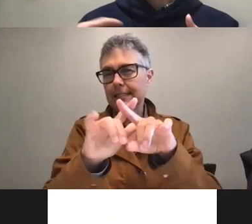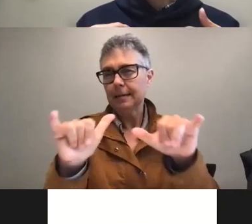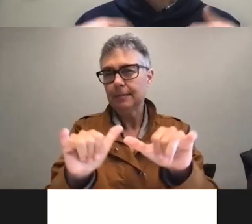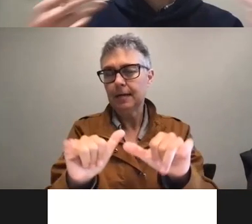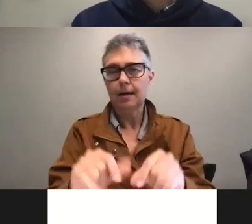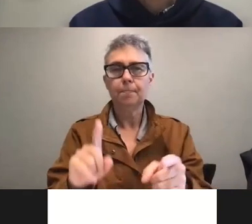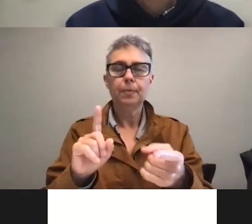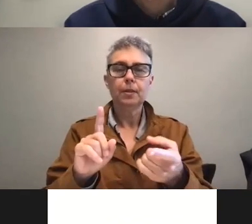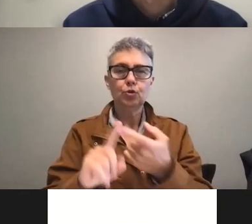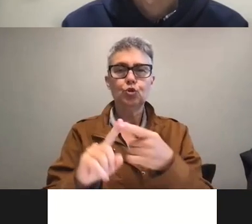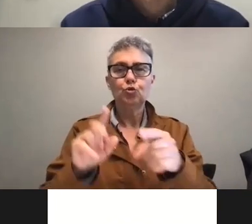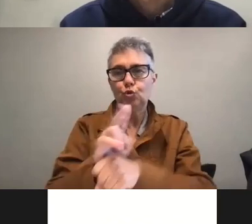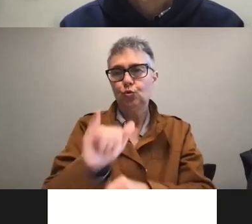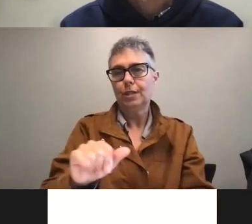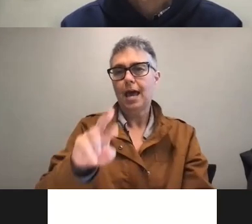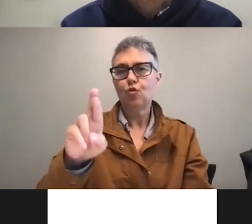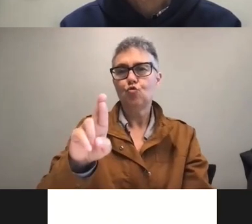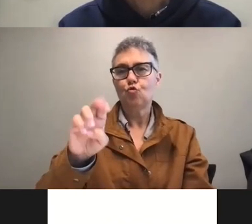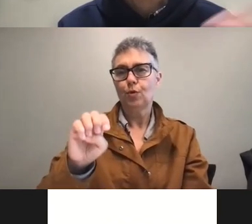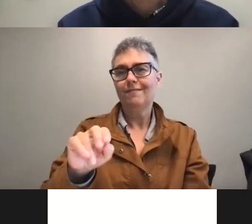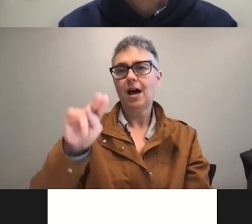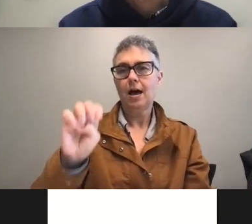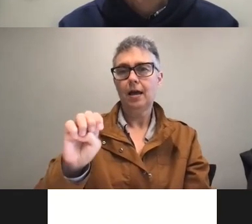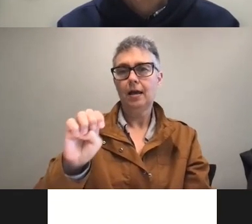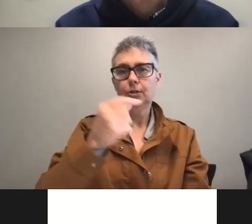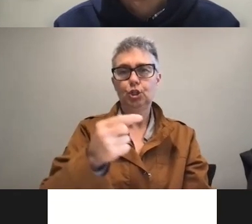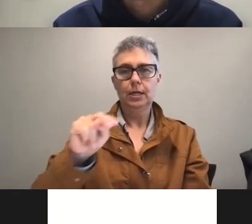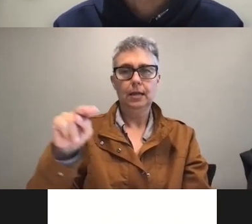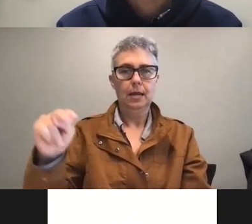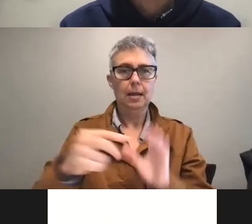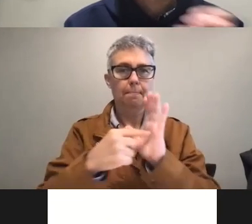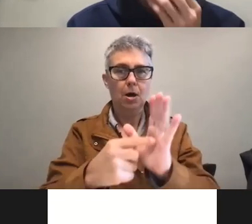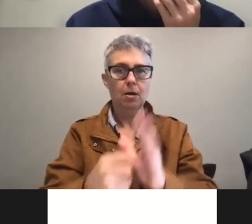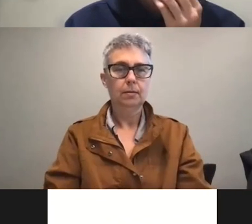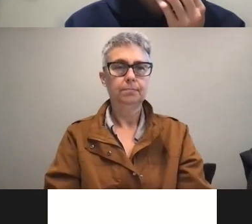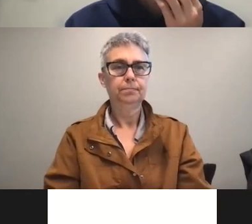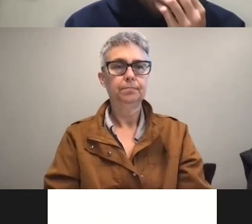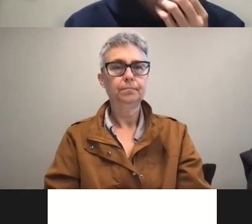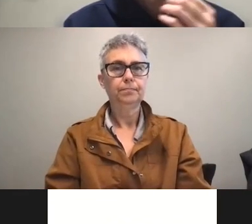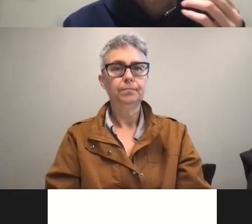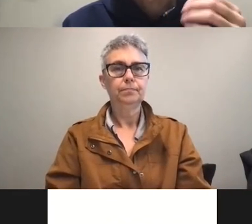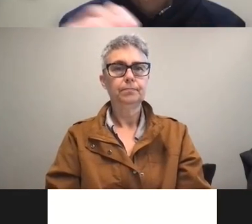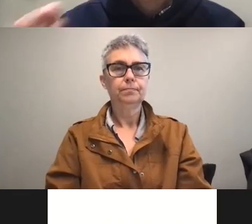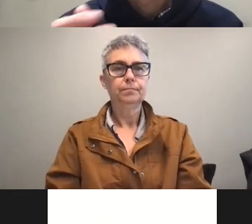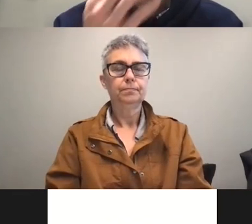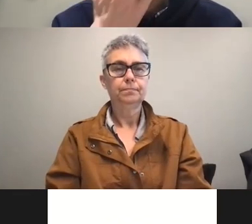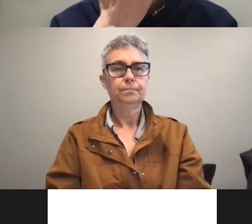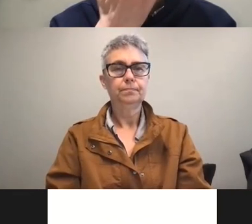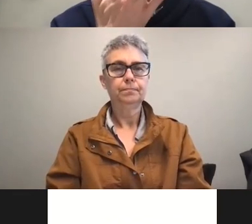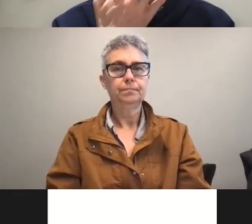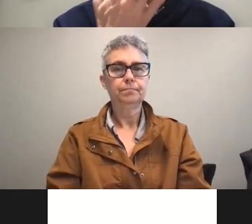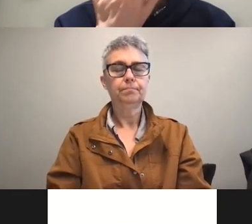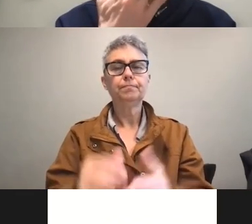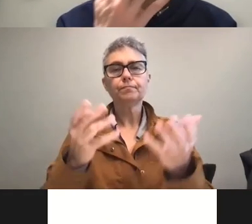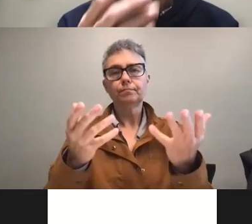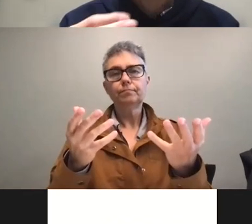extend this RefineGNN model for antigen docking. So just as a